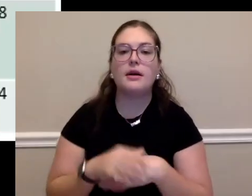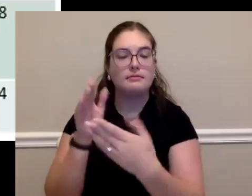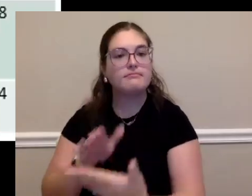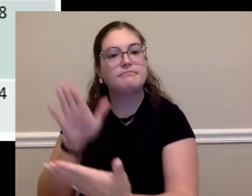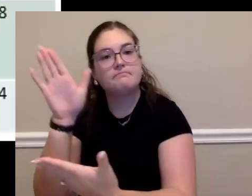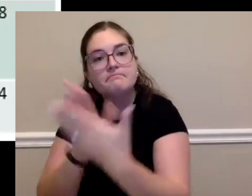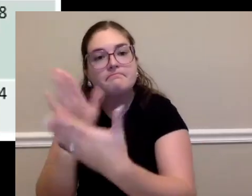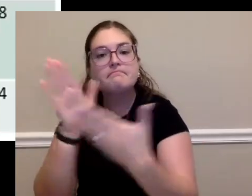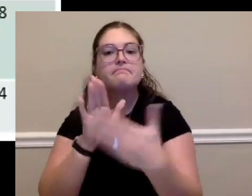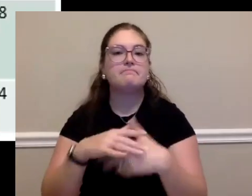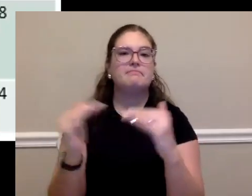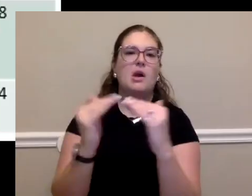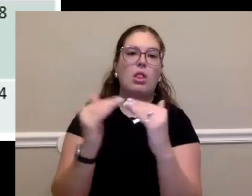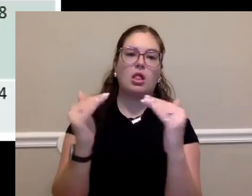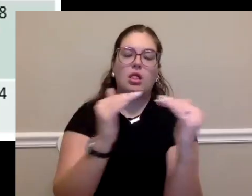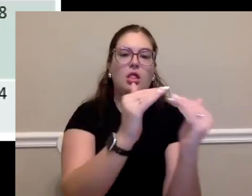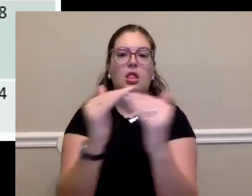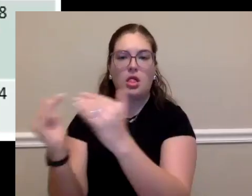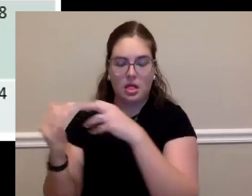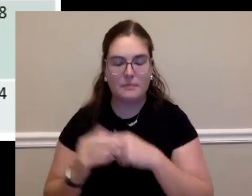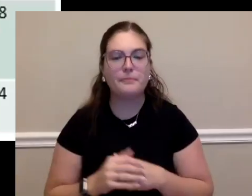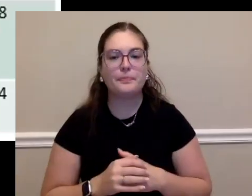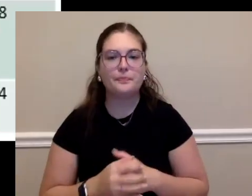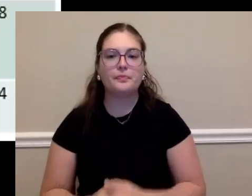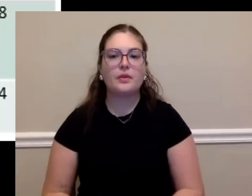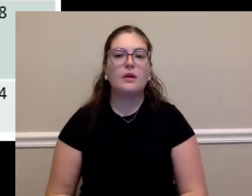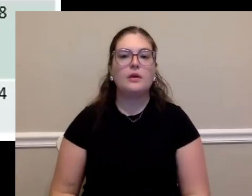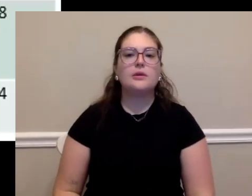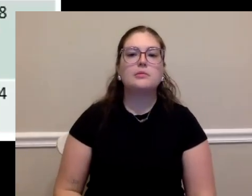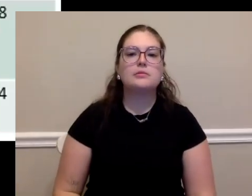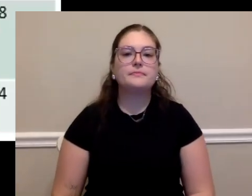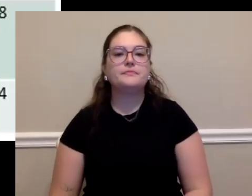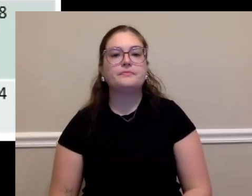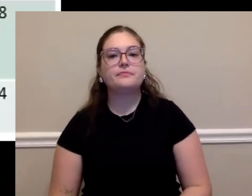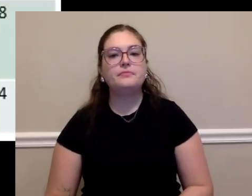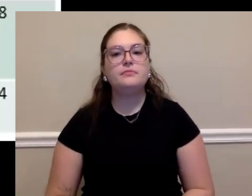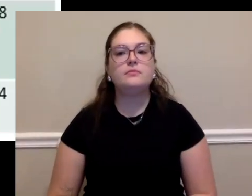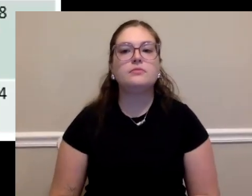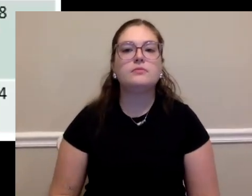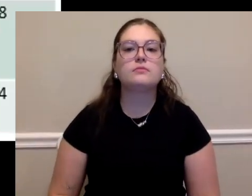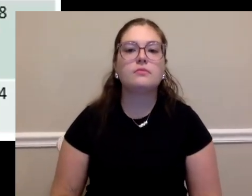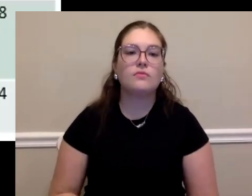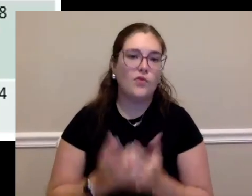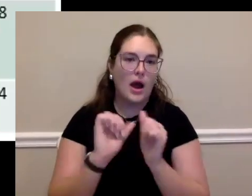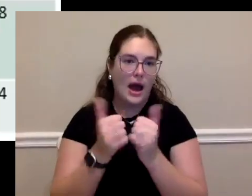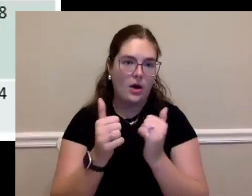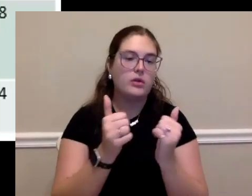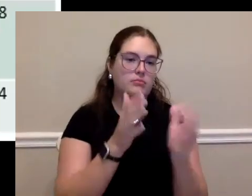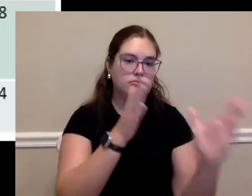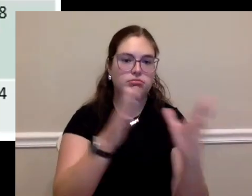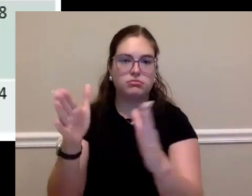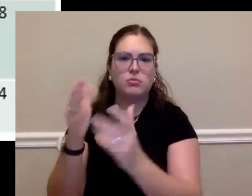and on-site interpreting. So those were our two largest groups in terms of the mode of interpreting. And then gender identity,